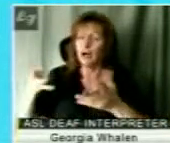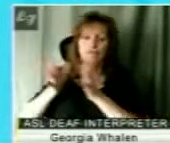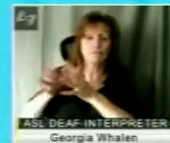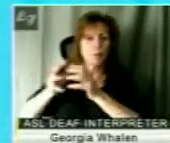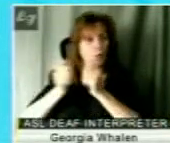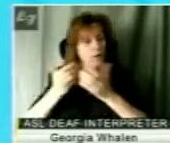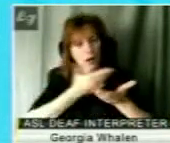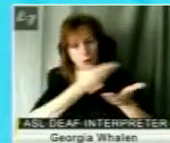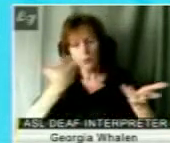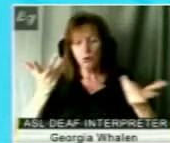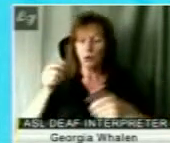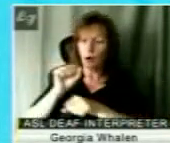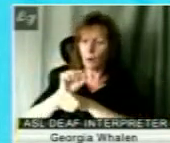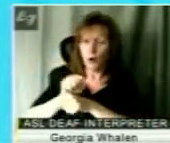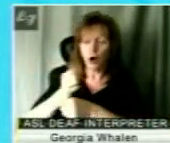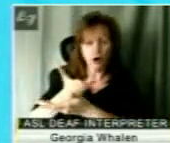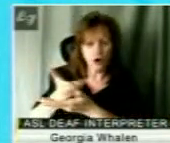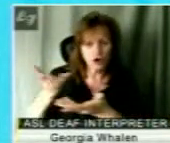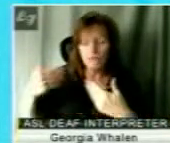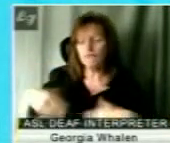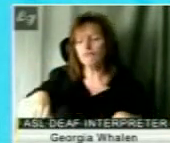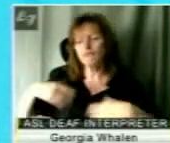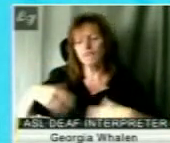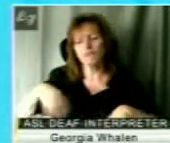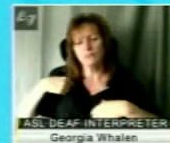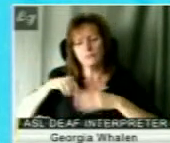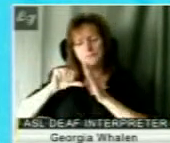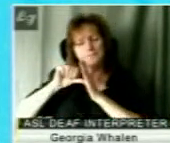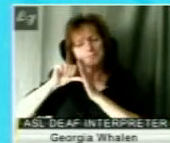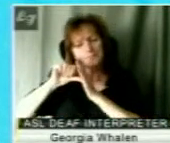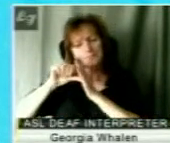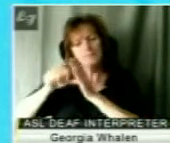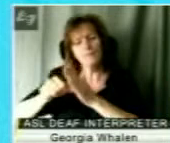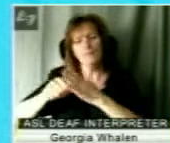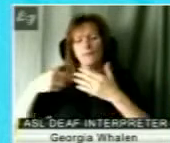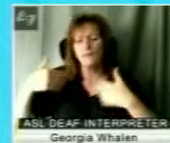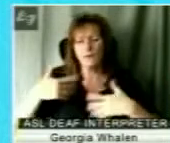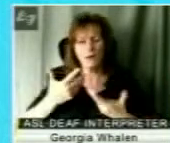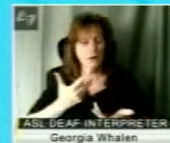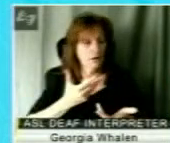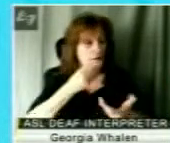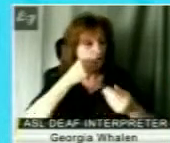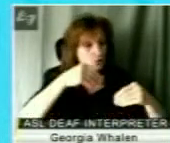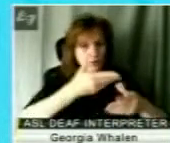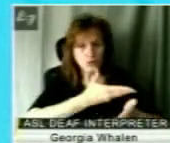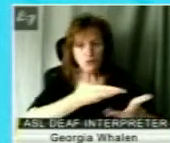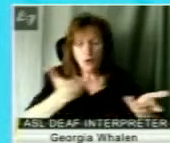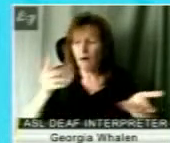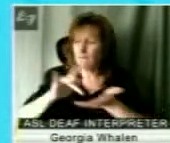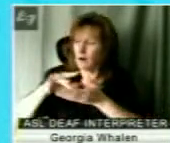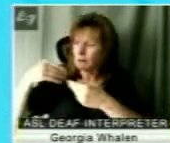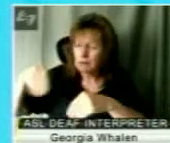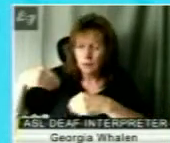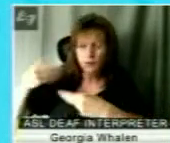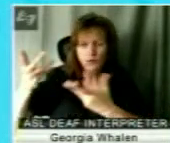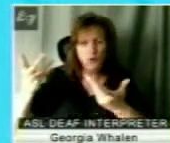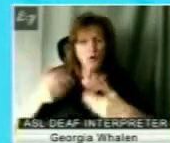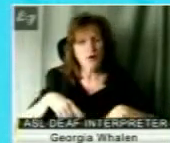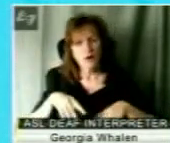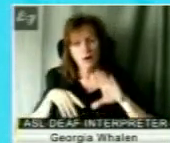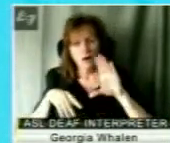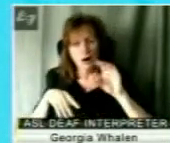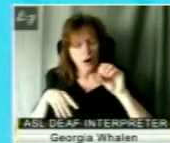have been mentioned a few times today, the folks that are out there in the grocery stores and pharmacies, Costco's,